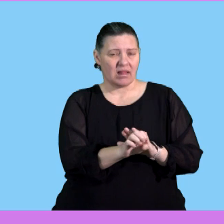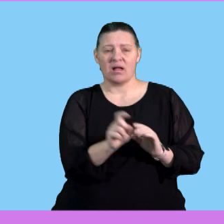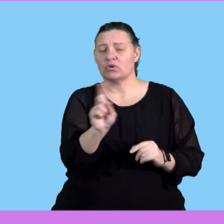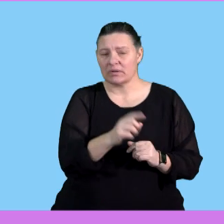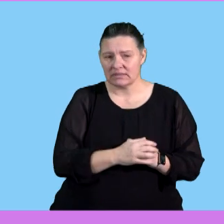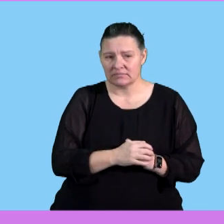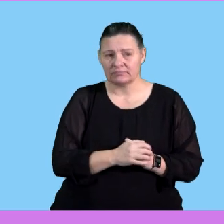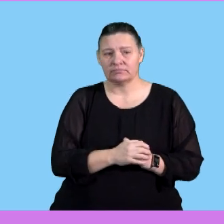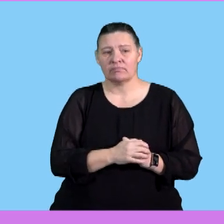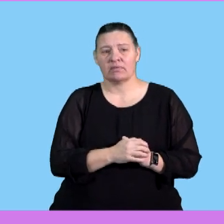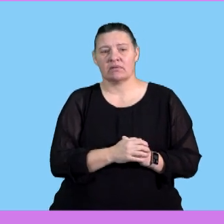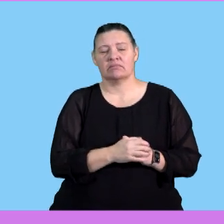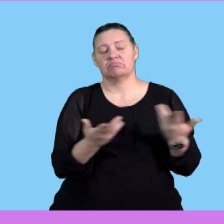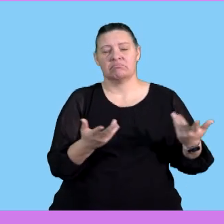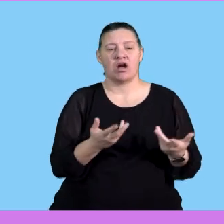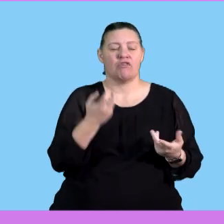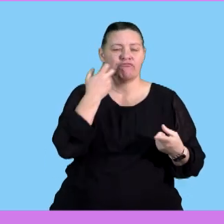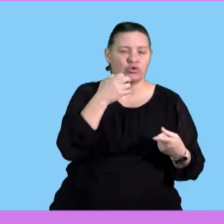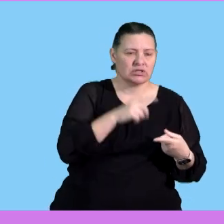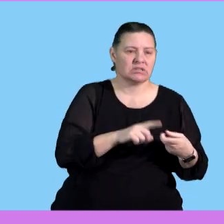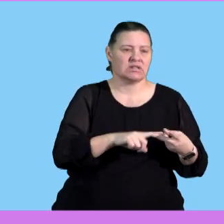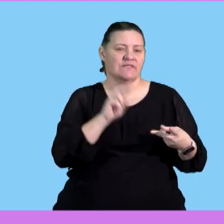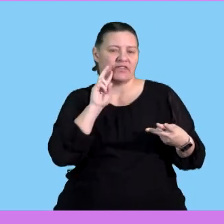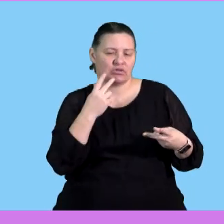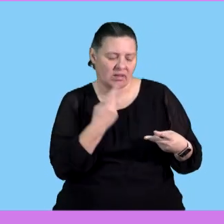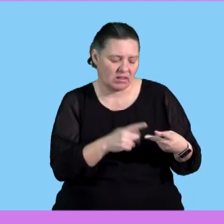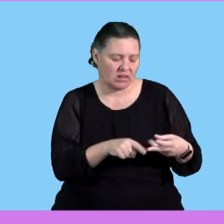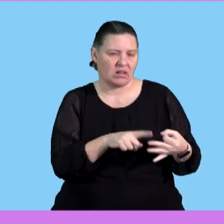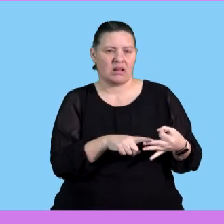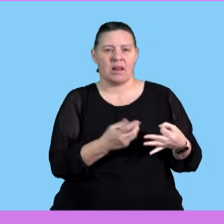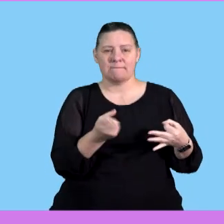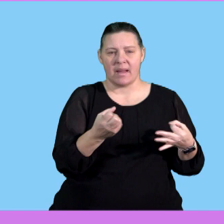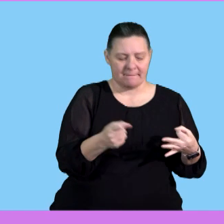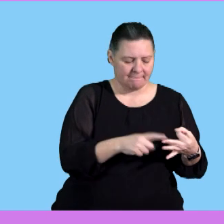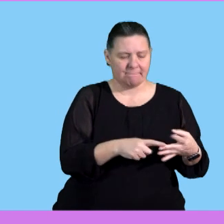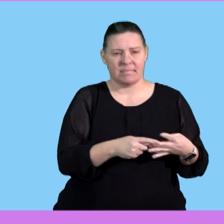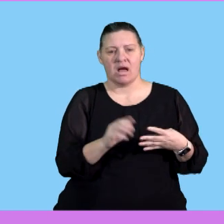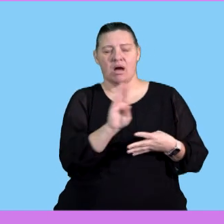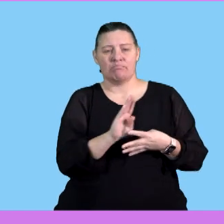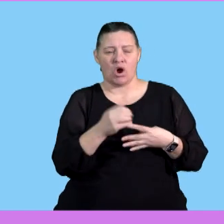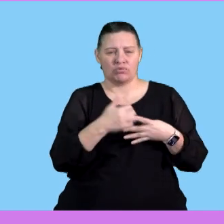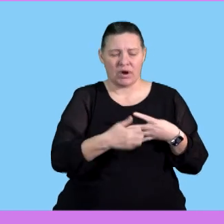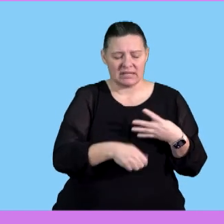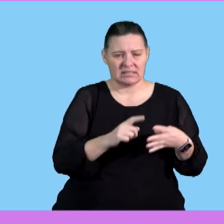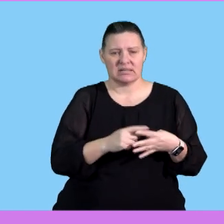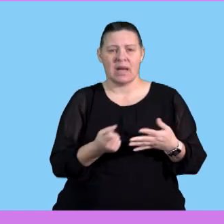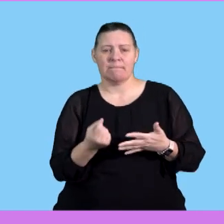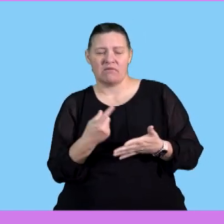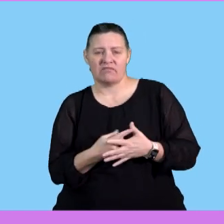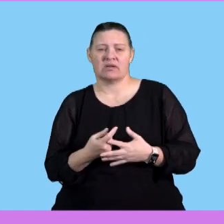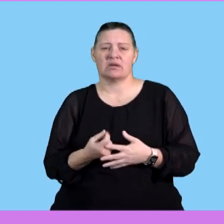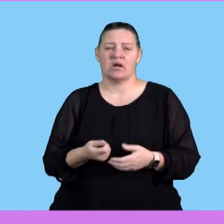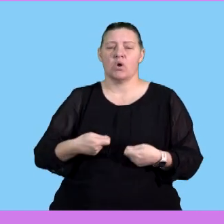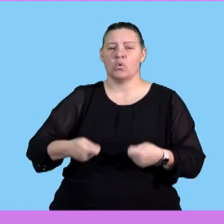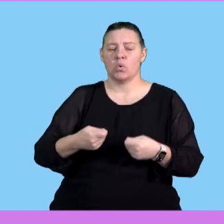exempted items are given. It could be fruits, vegetables, maize meal, brown bread, paraffin,